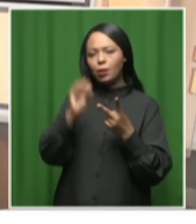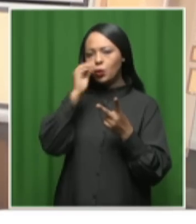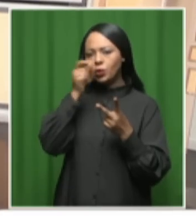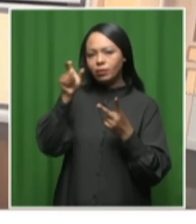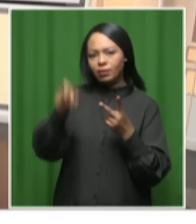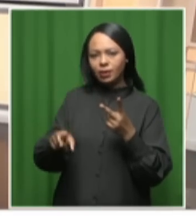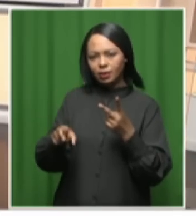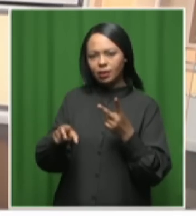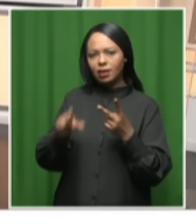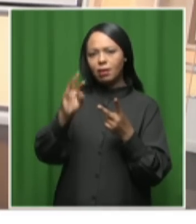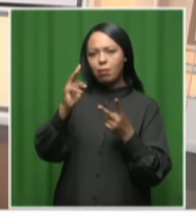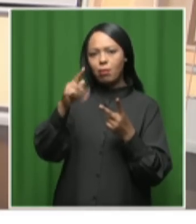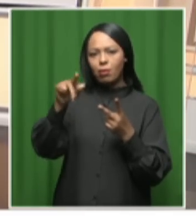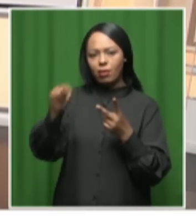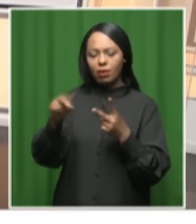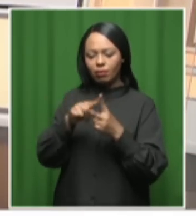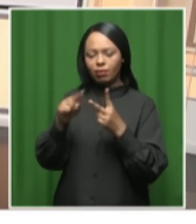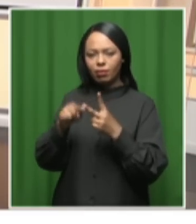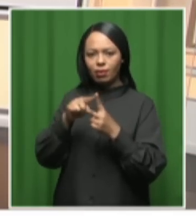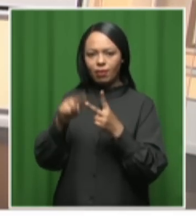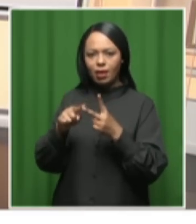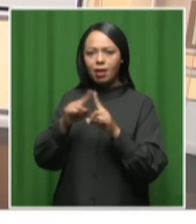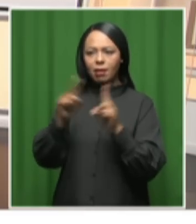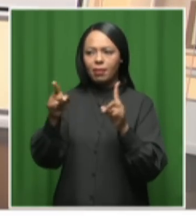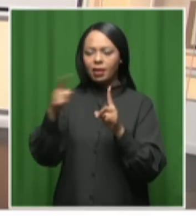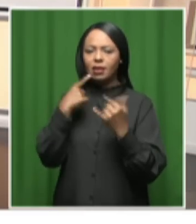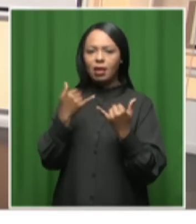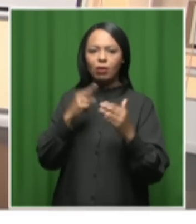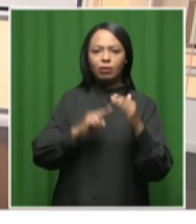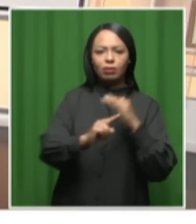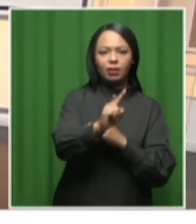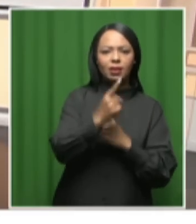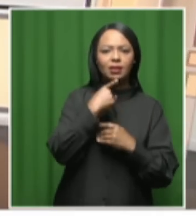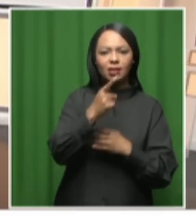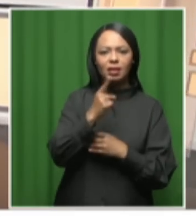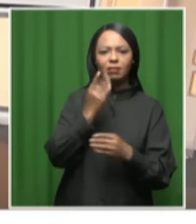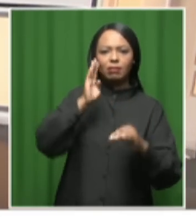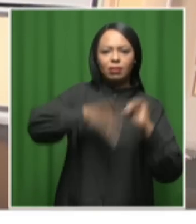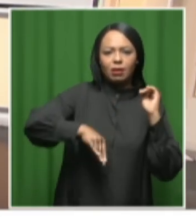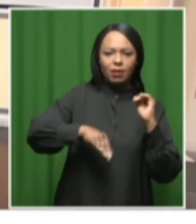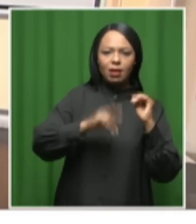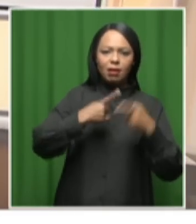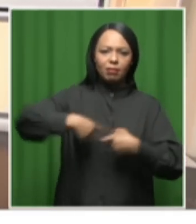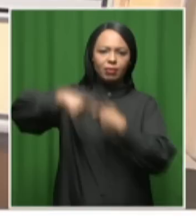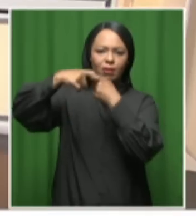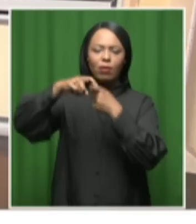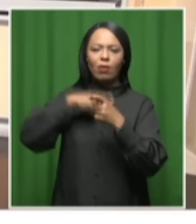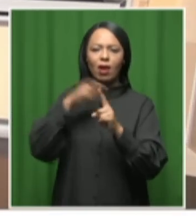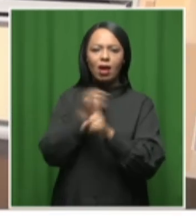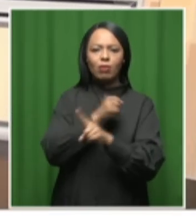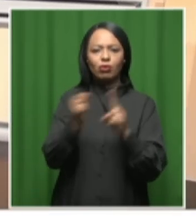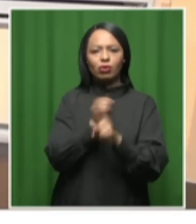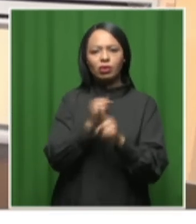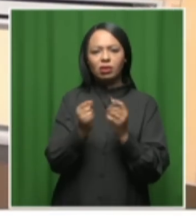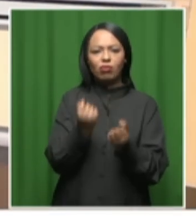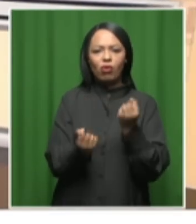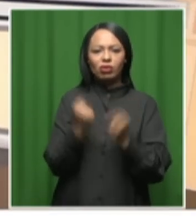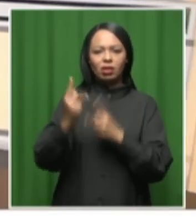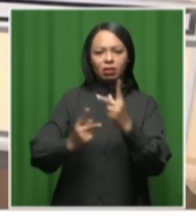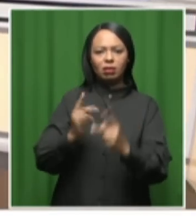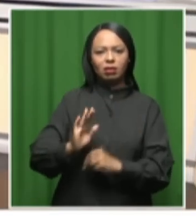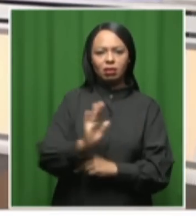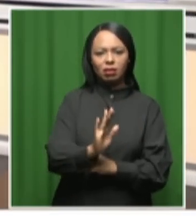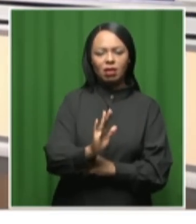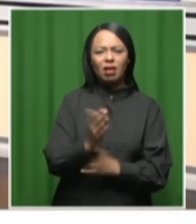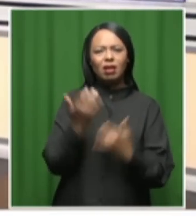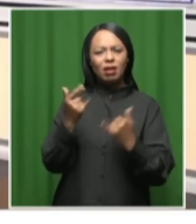But both Downer and Karyn Maughan want the summons against them set aside, saying it's abuse of the court processes. What are the strengths and